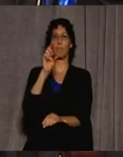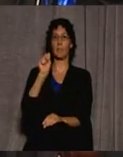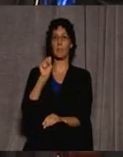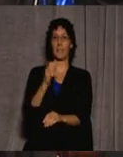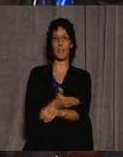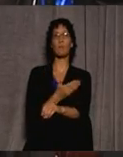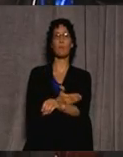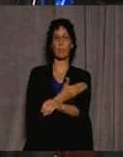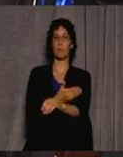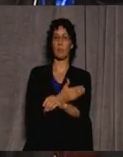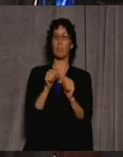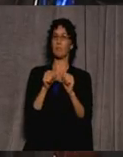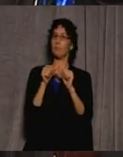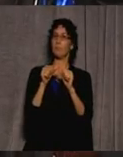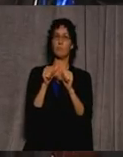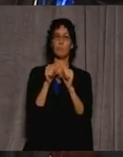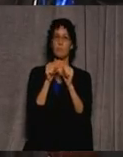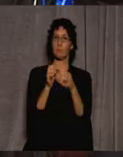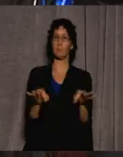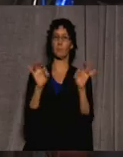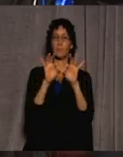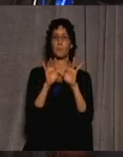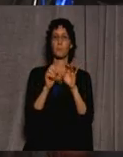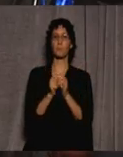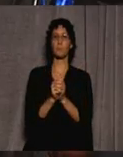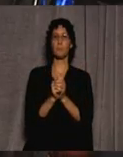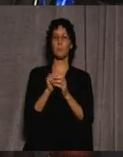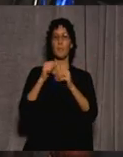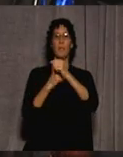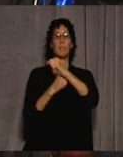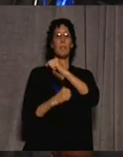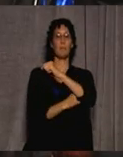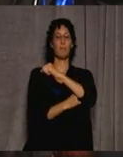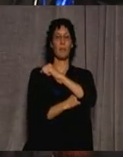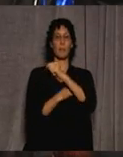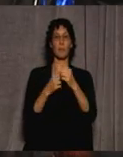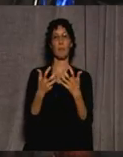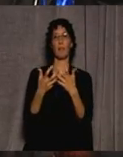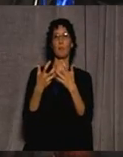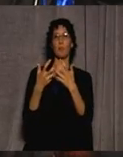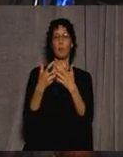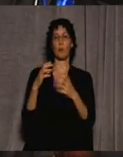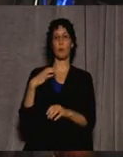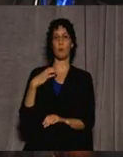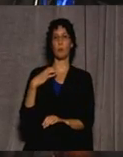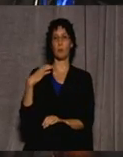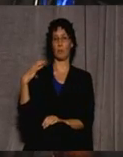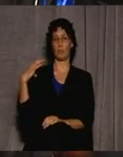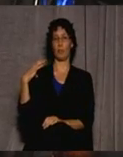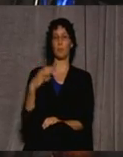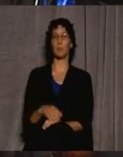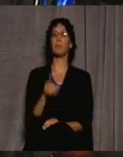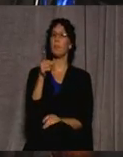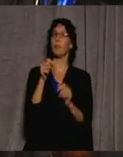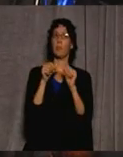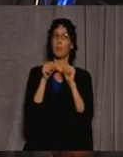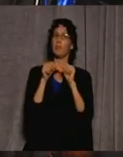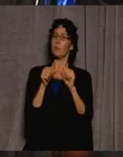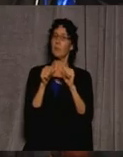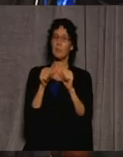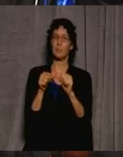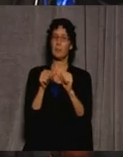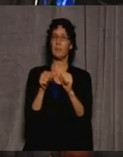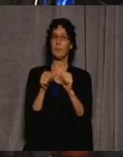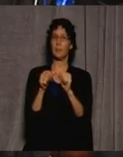priority. As founder and co-chairman of the Everglades Caucus, you have consistently fought to secure billions